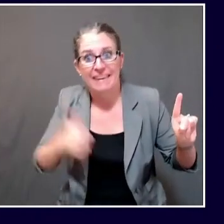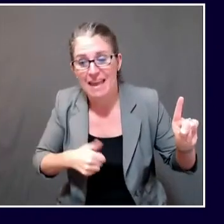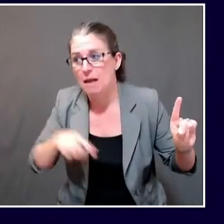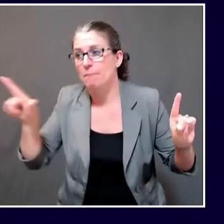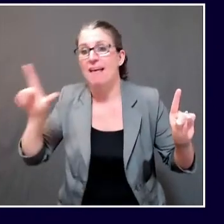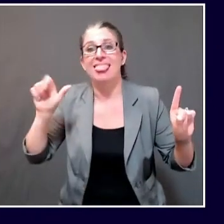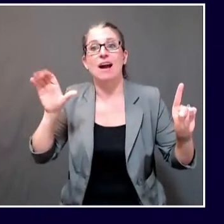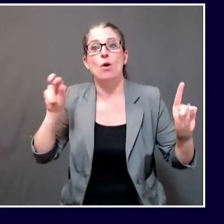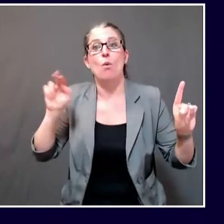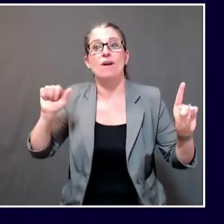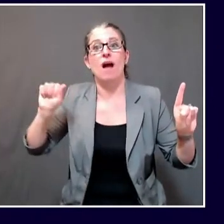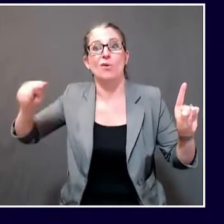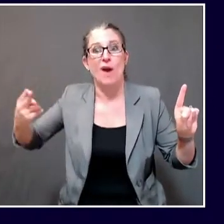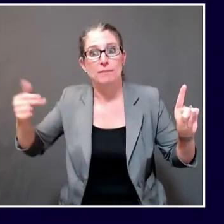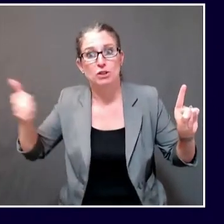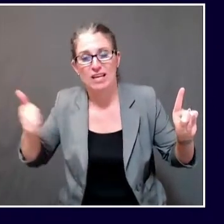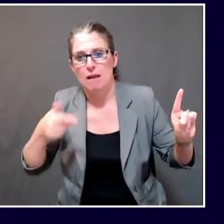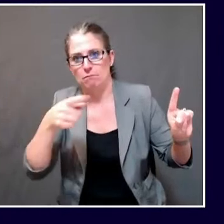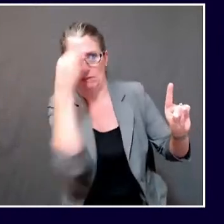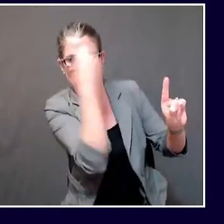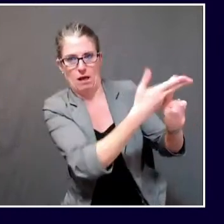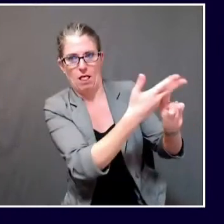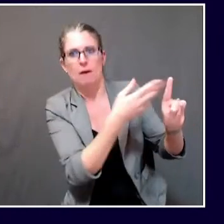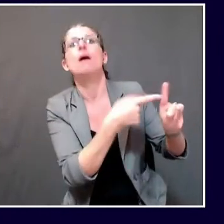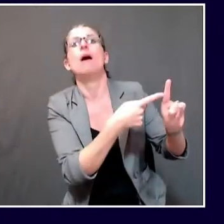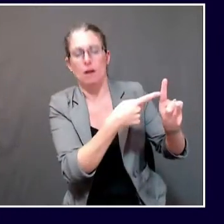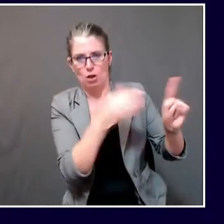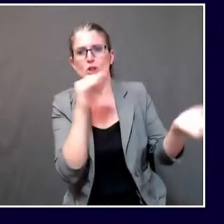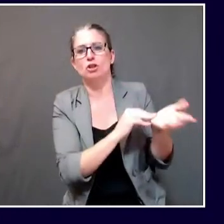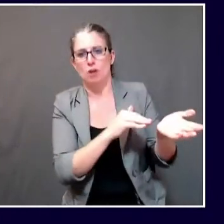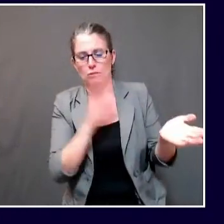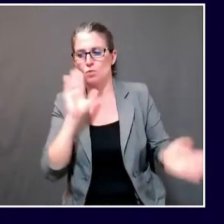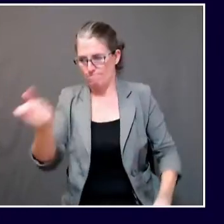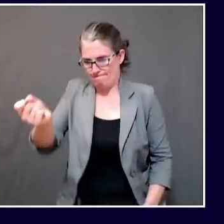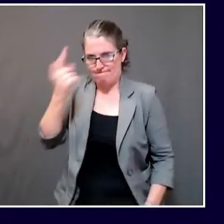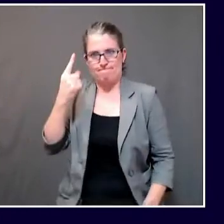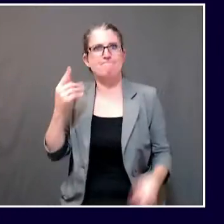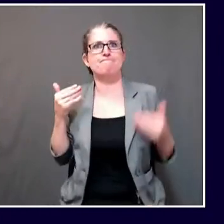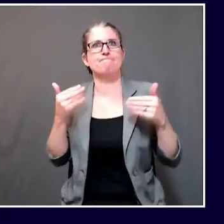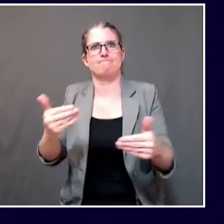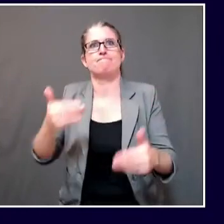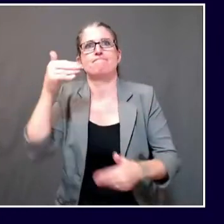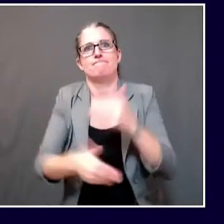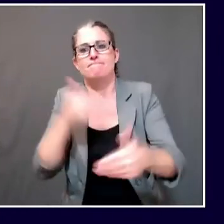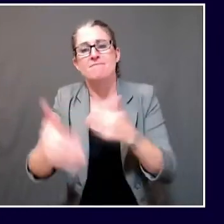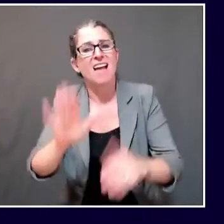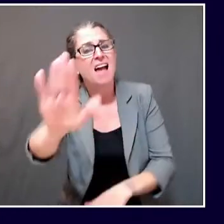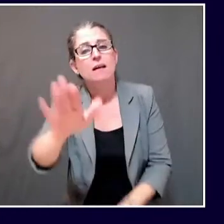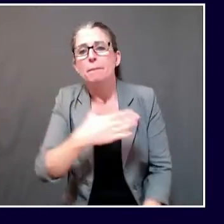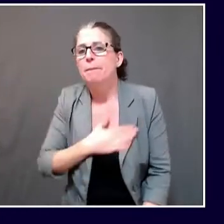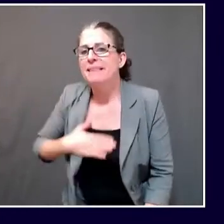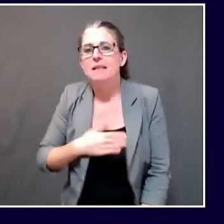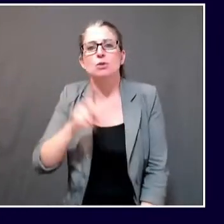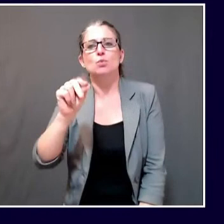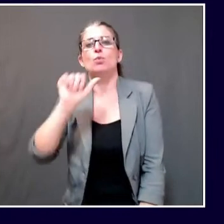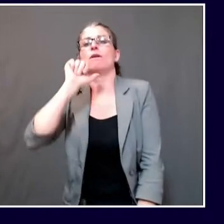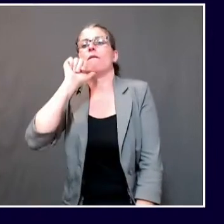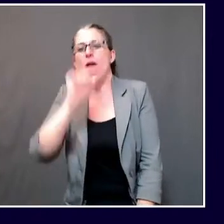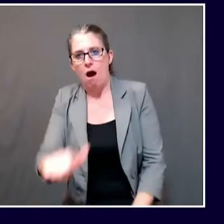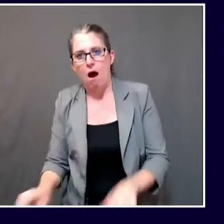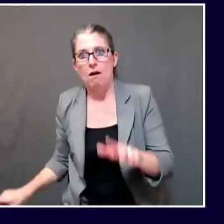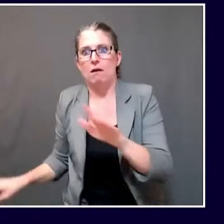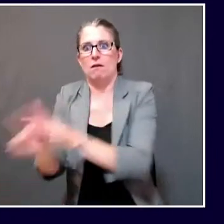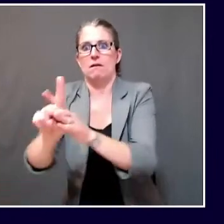COVID-19. And please make that phone call before you arrive at any healthcare provider, whether it's your primary